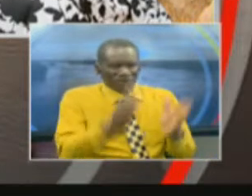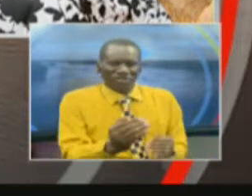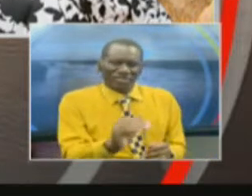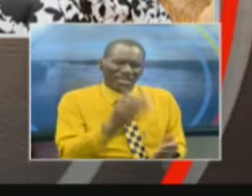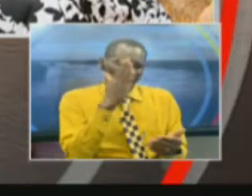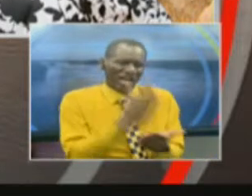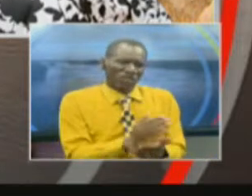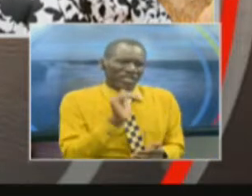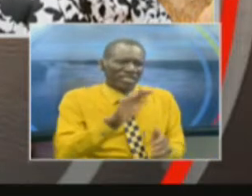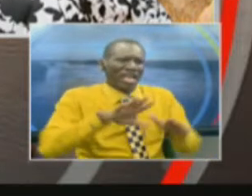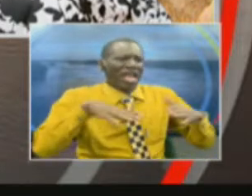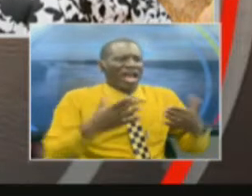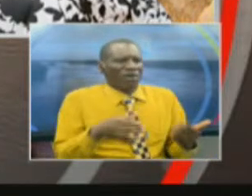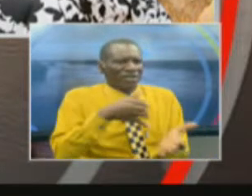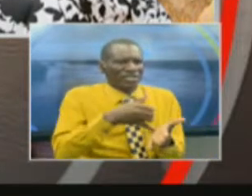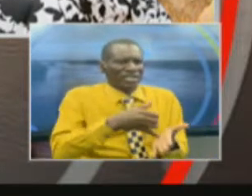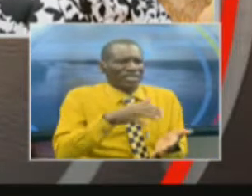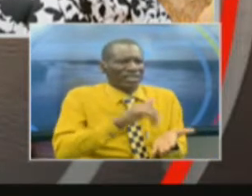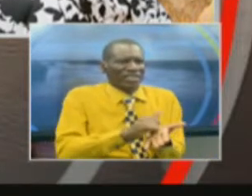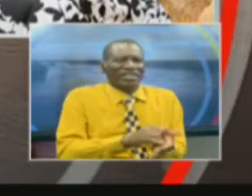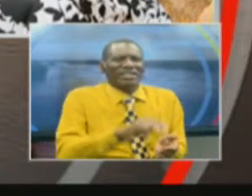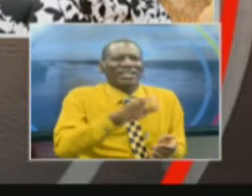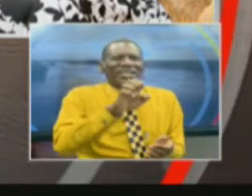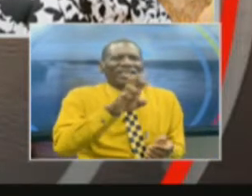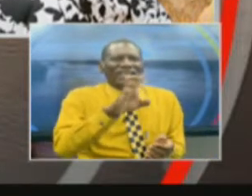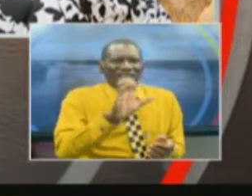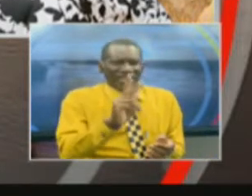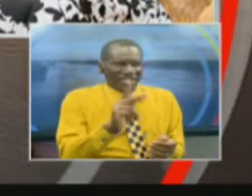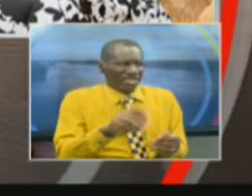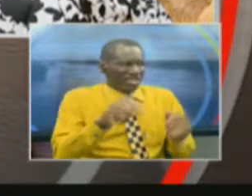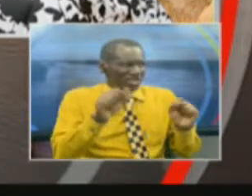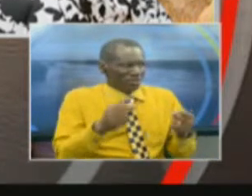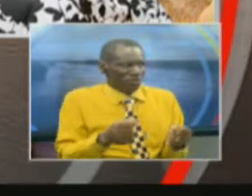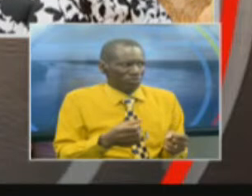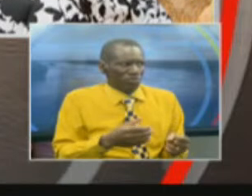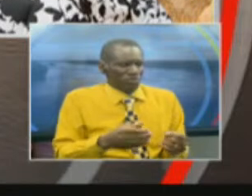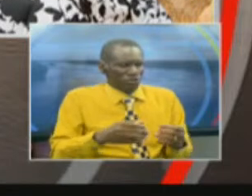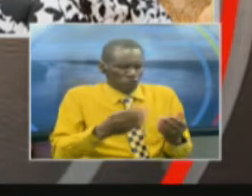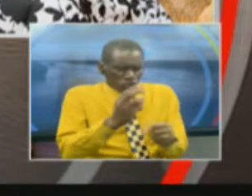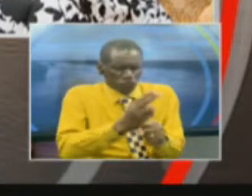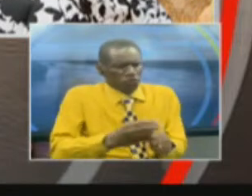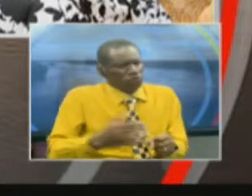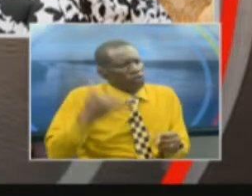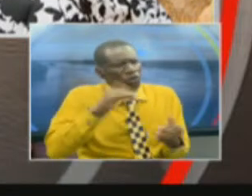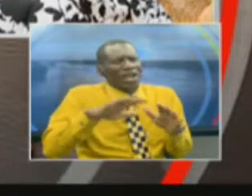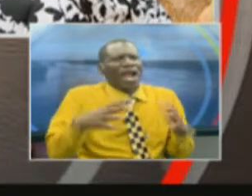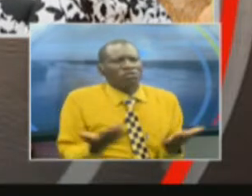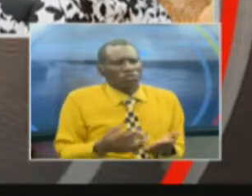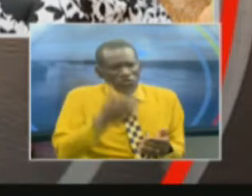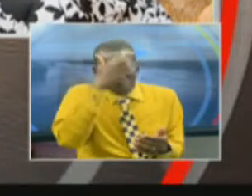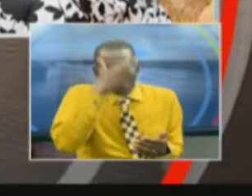actually asking, how is it that Eric is able to maneuver a smartphone?